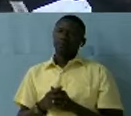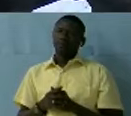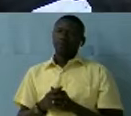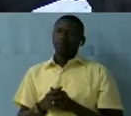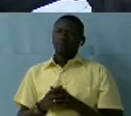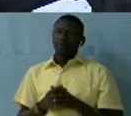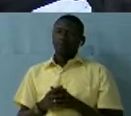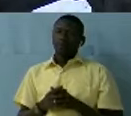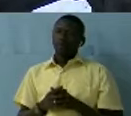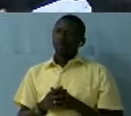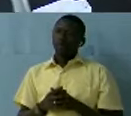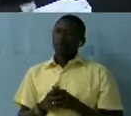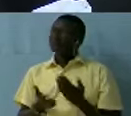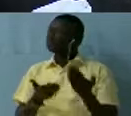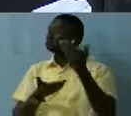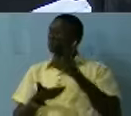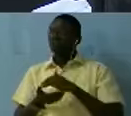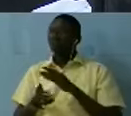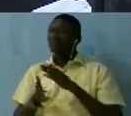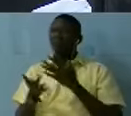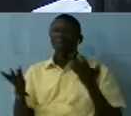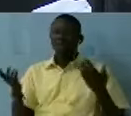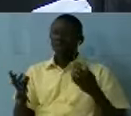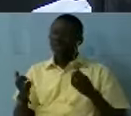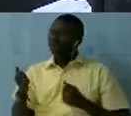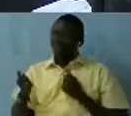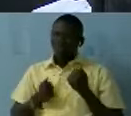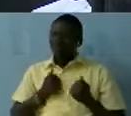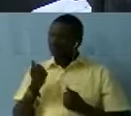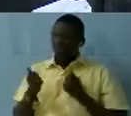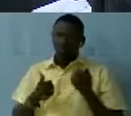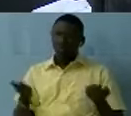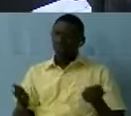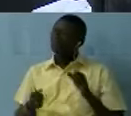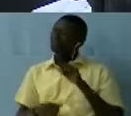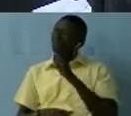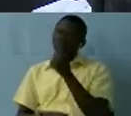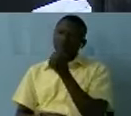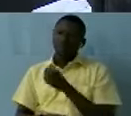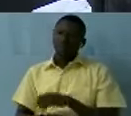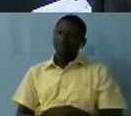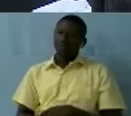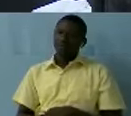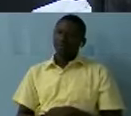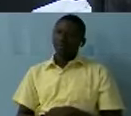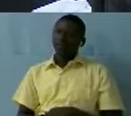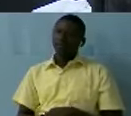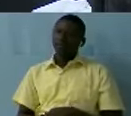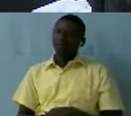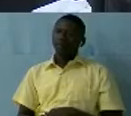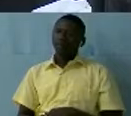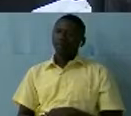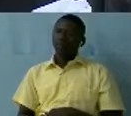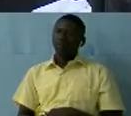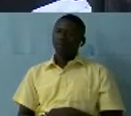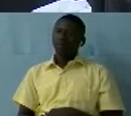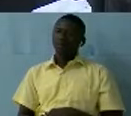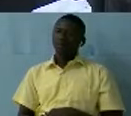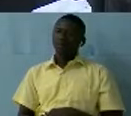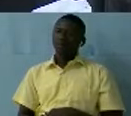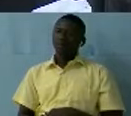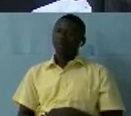It brought a lot of difficulties. Han pour fankana katestify yang openly na parents normal la fara